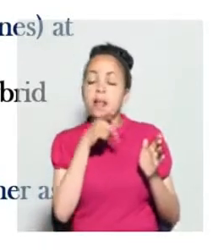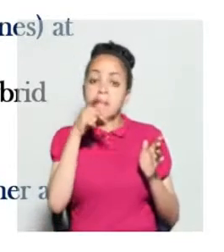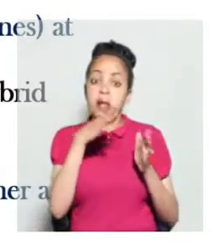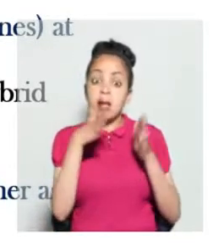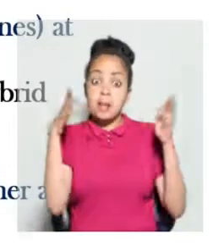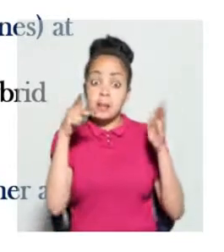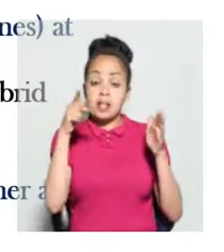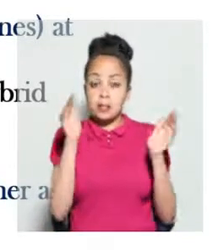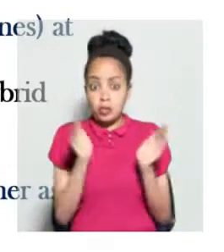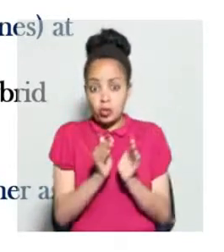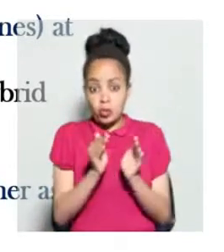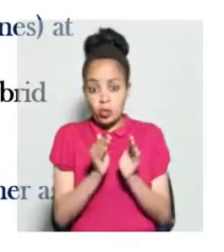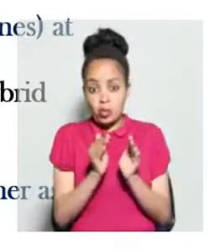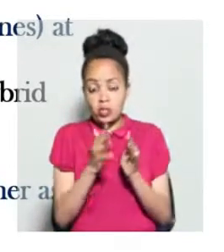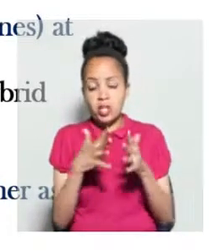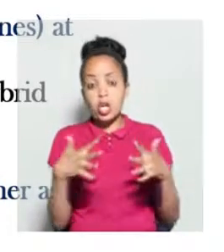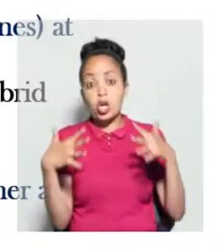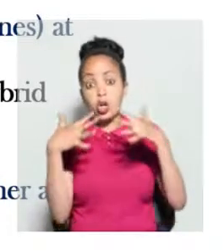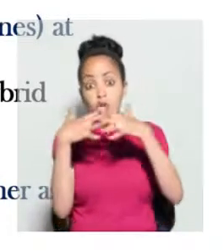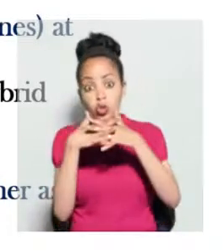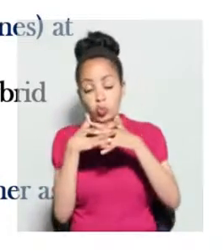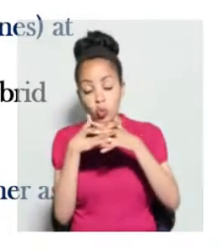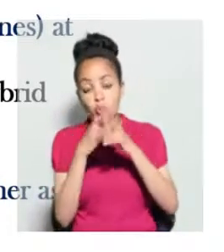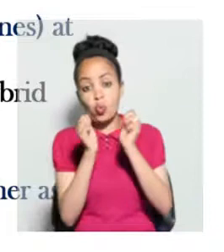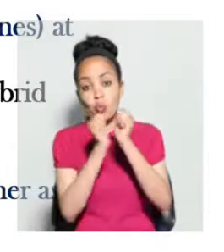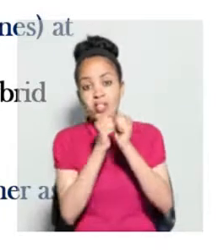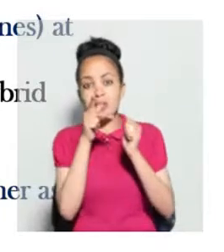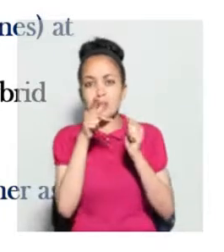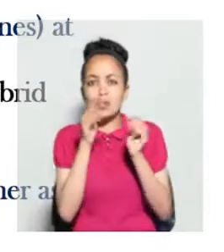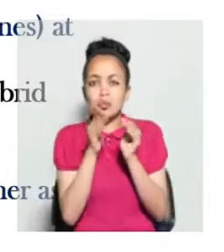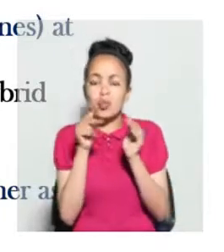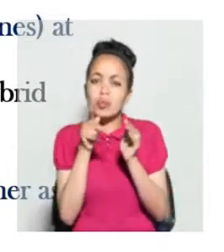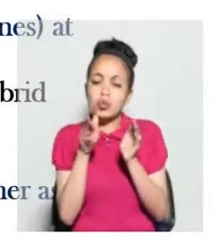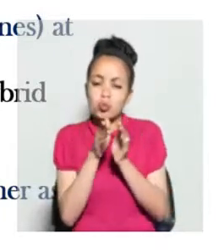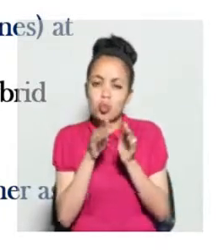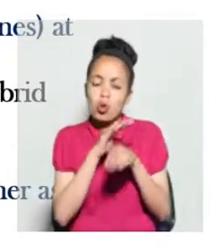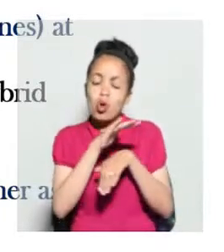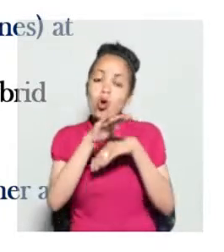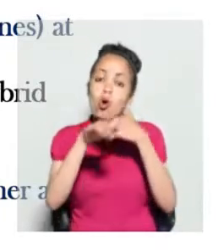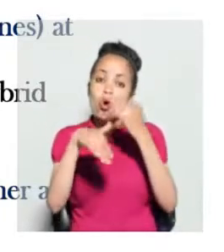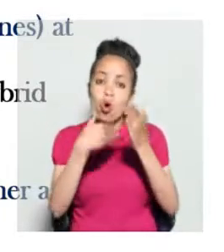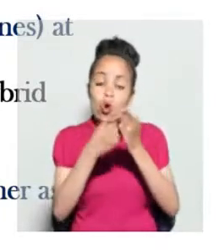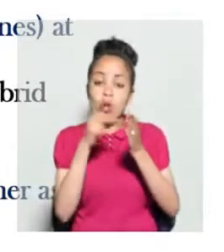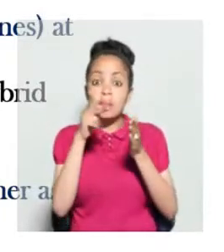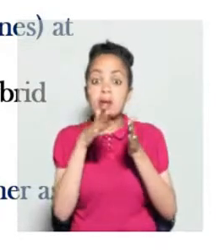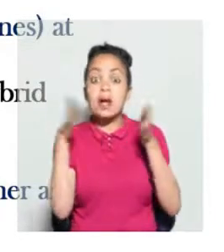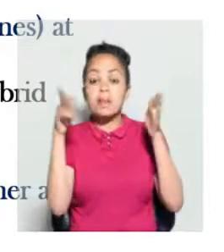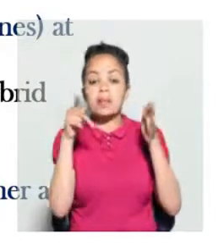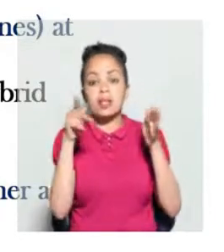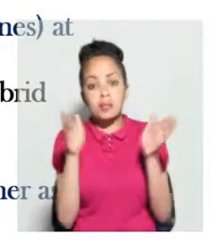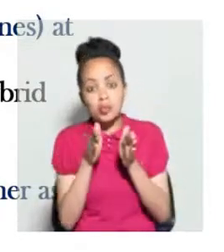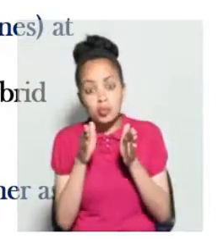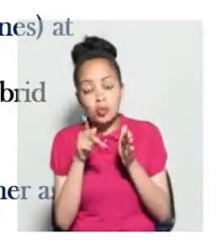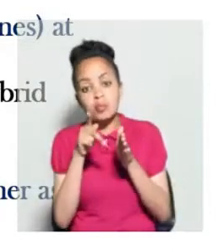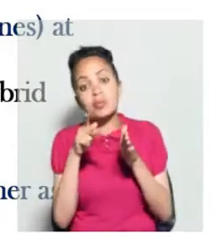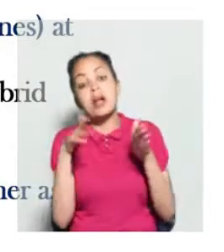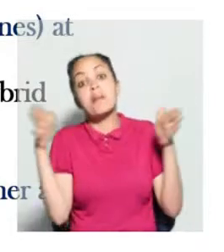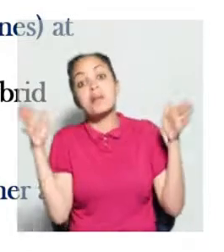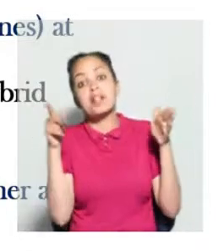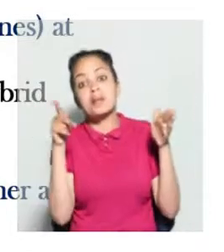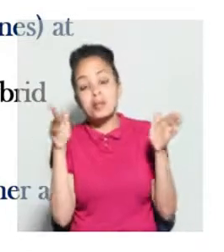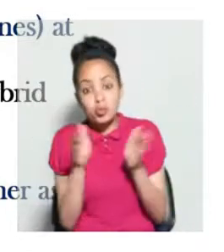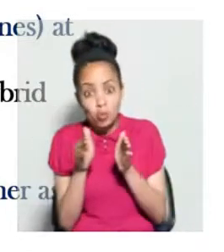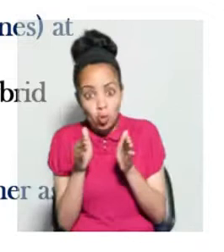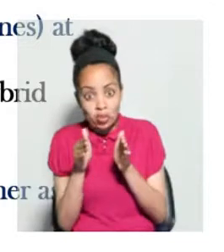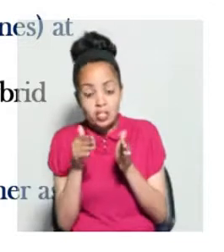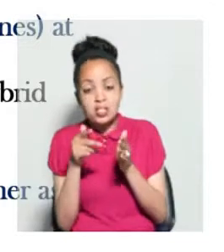P capital, crossing with P small, then all P capital, P small, there is all P